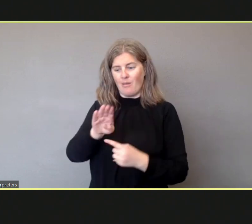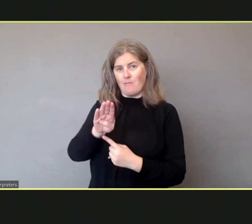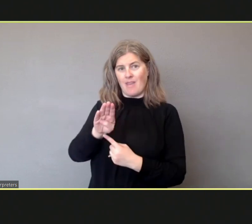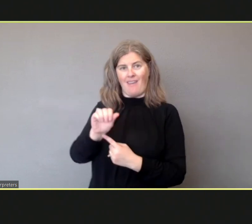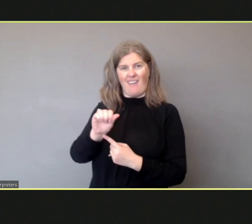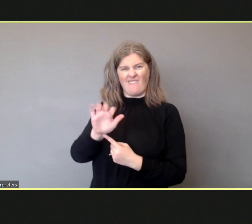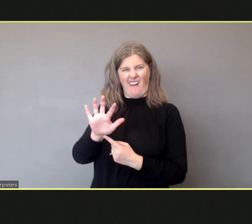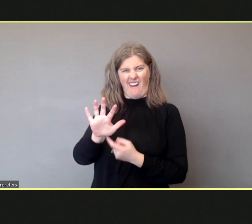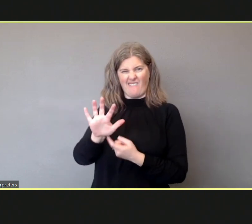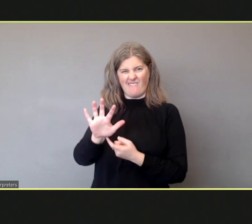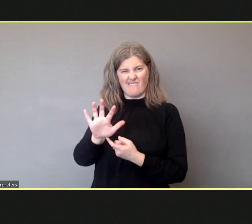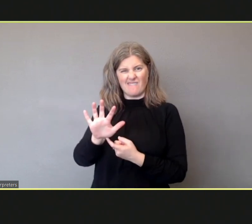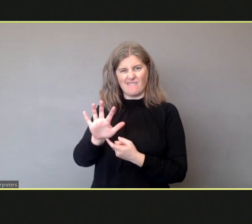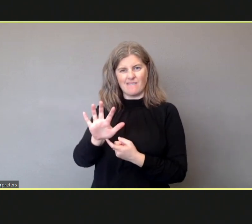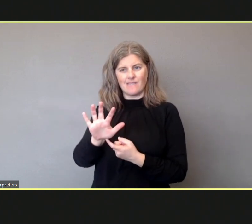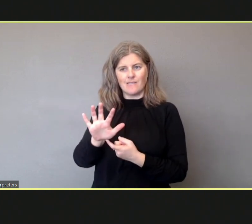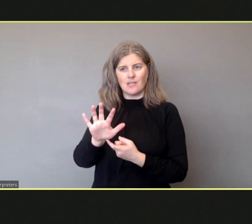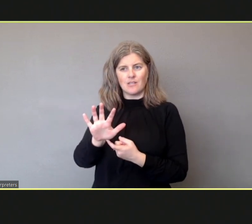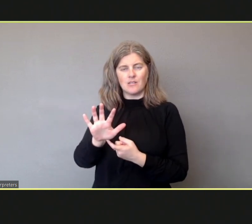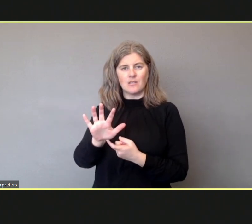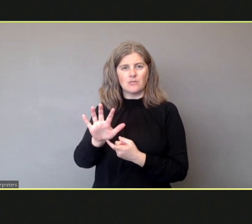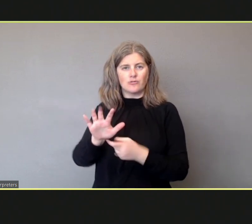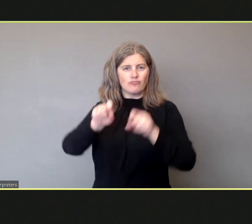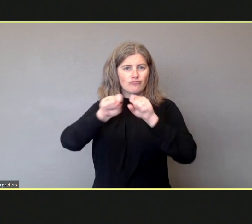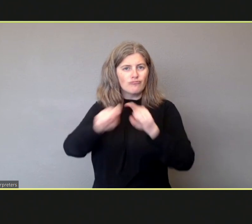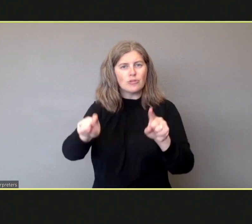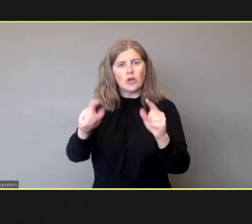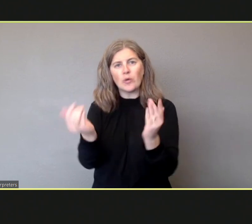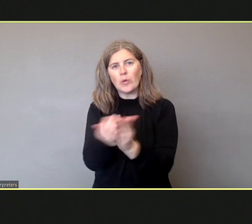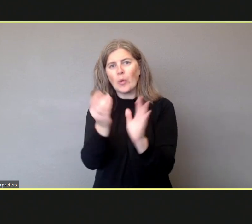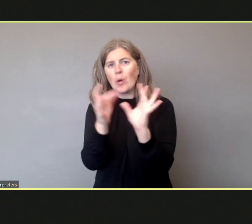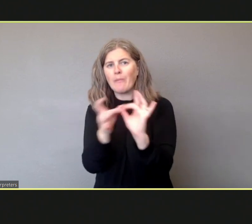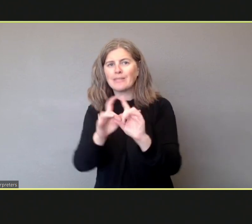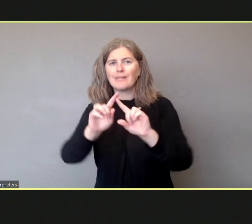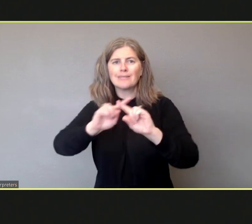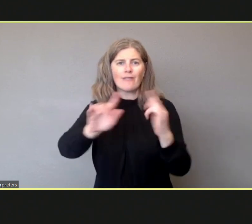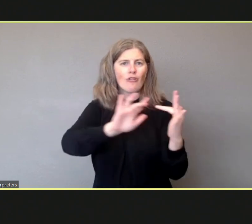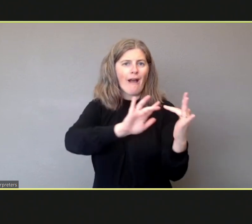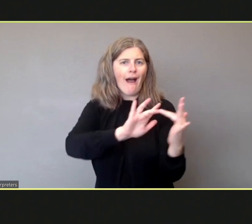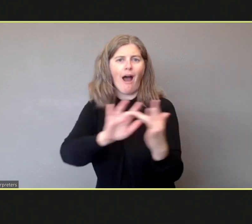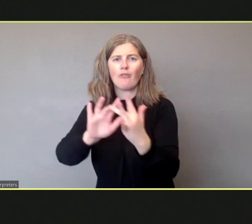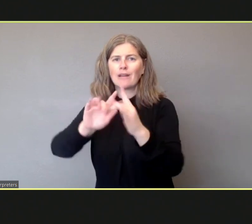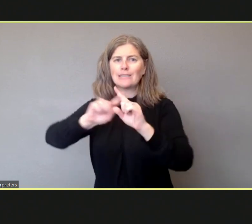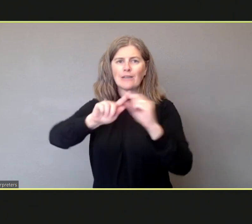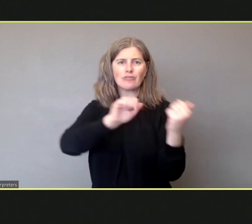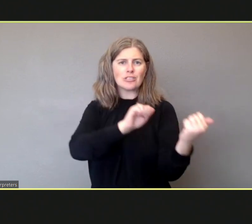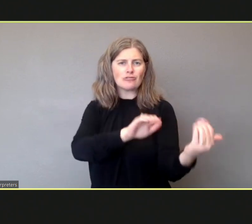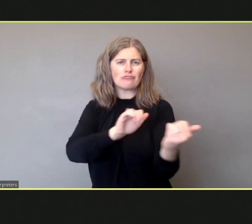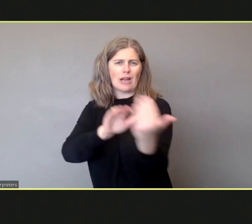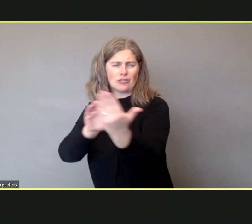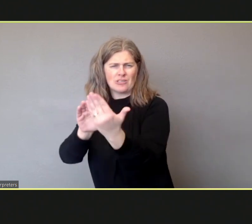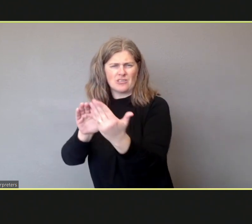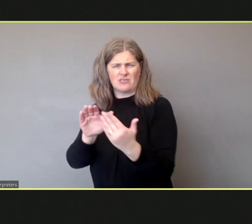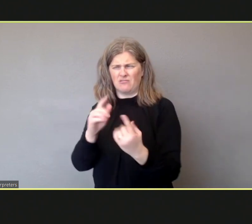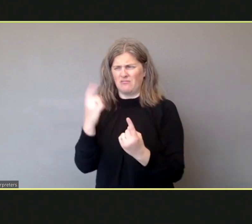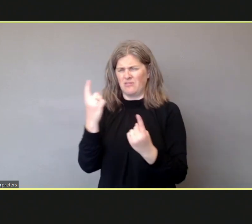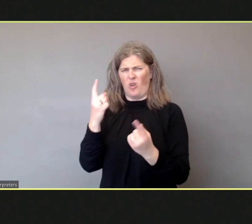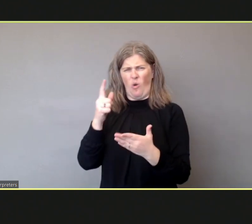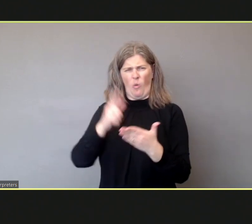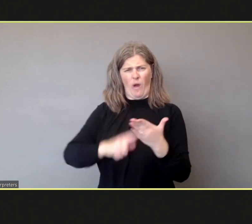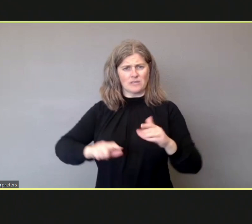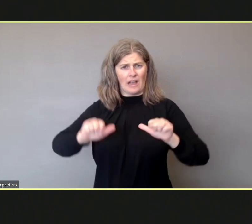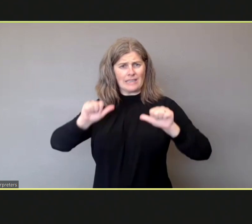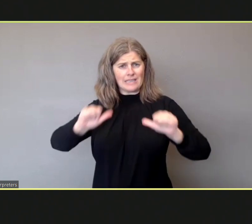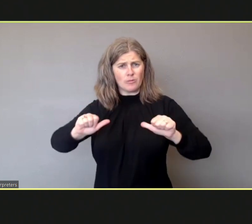do new messaging, different outreaches, different strategies. So it all begs the question to me, what is an acceptable level